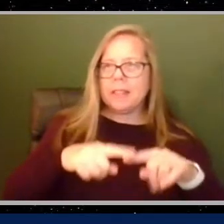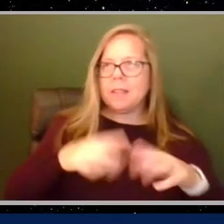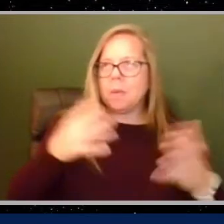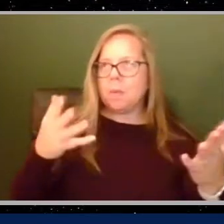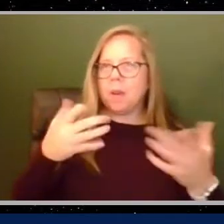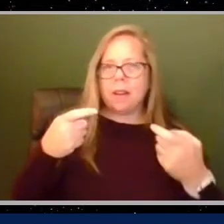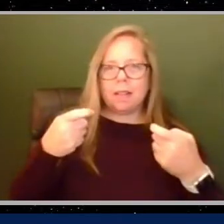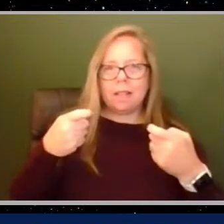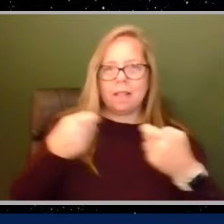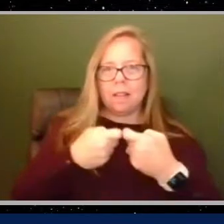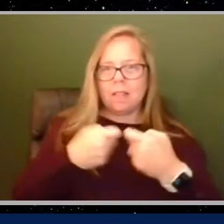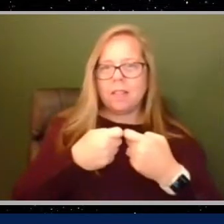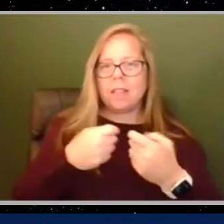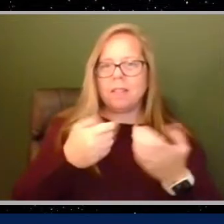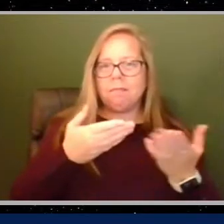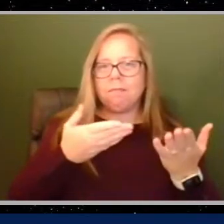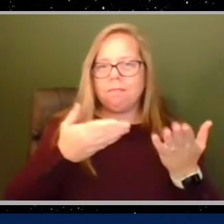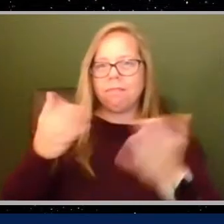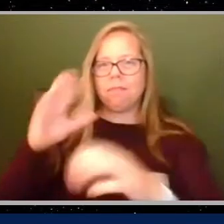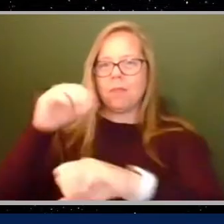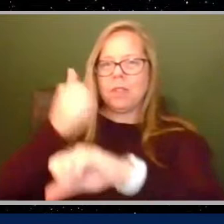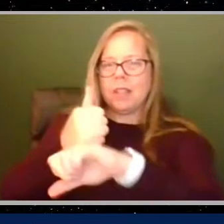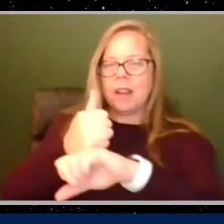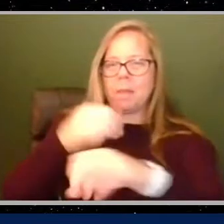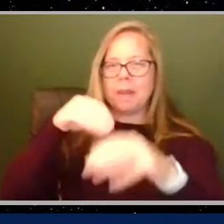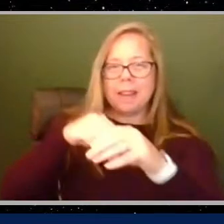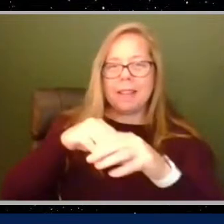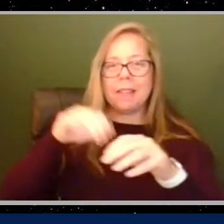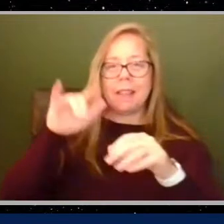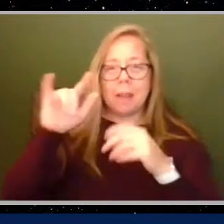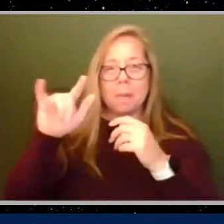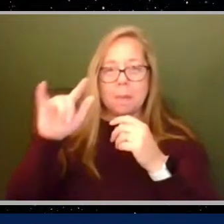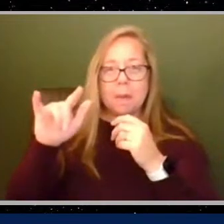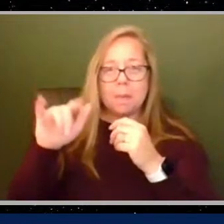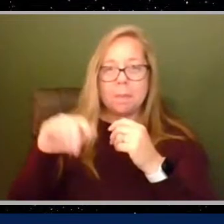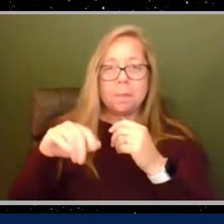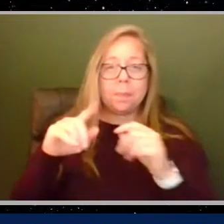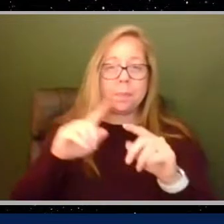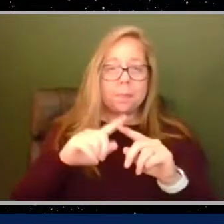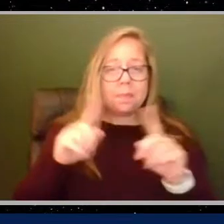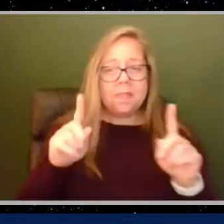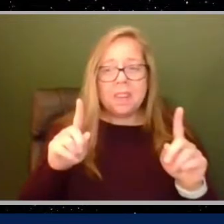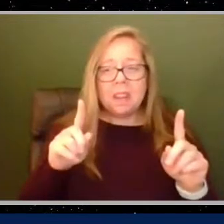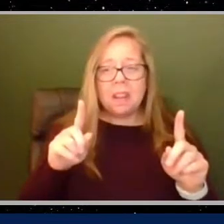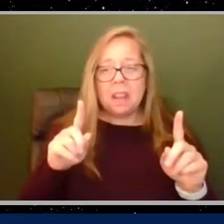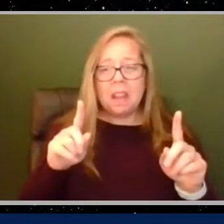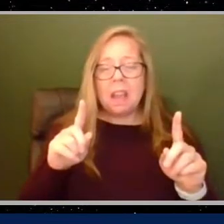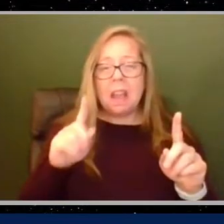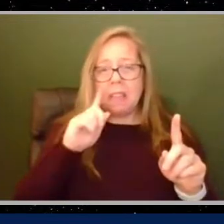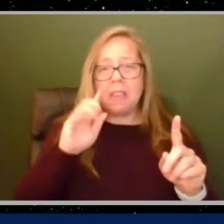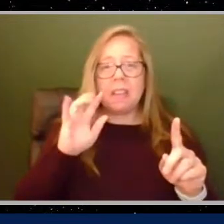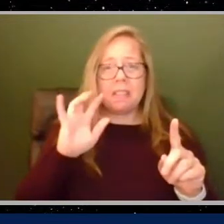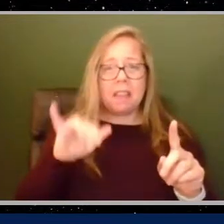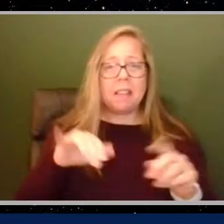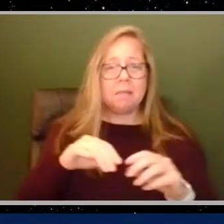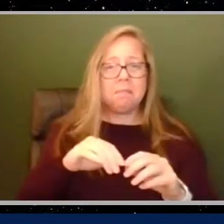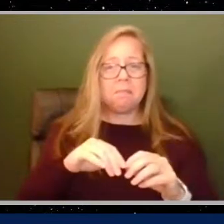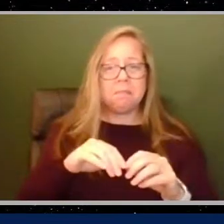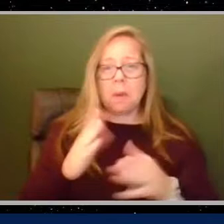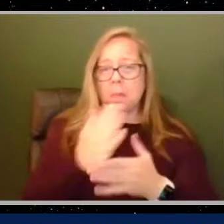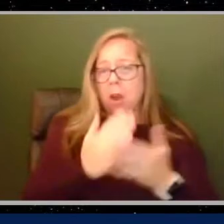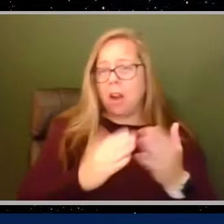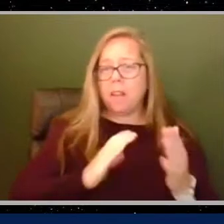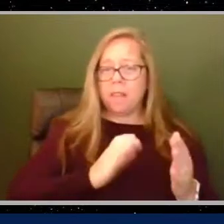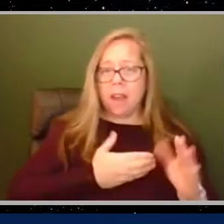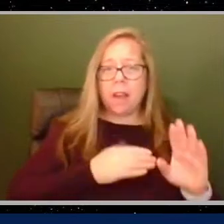introducing into, an airplane environment. Right. But I think that's going to be a part of kind of the final list of experiments that we're